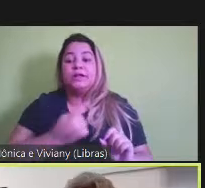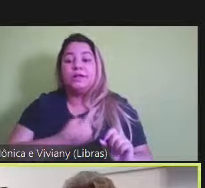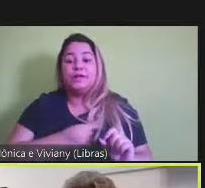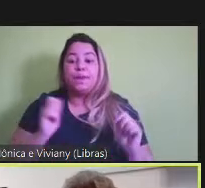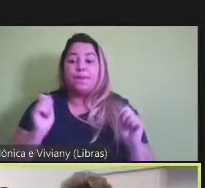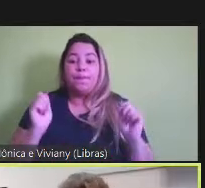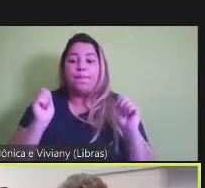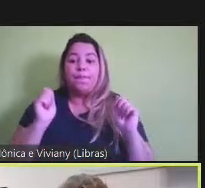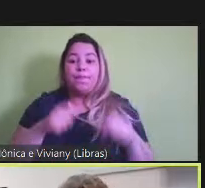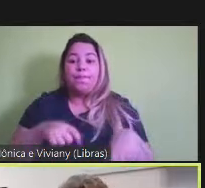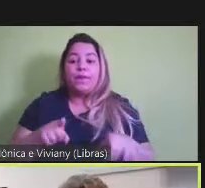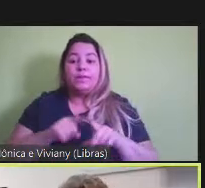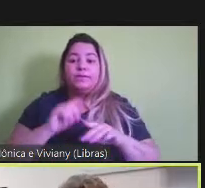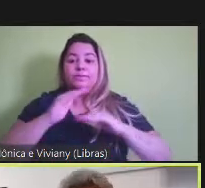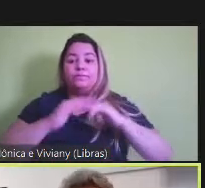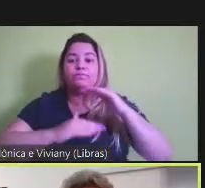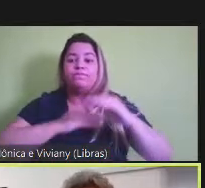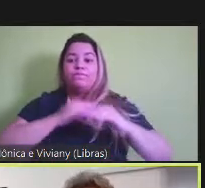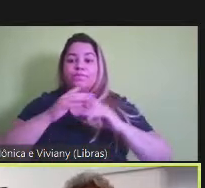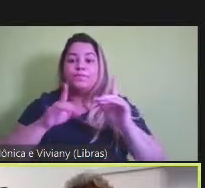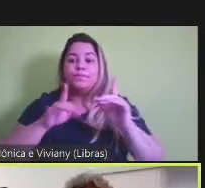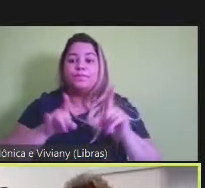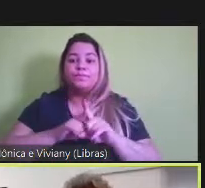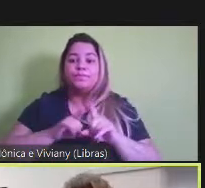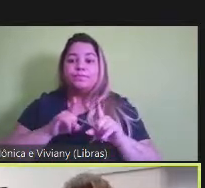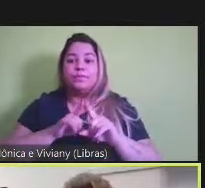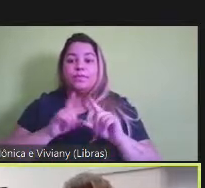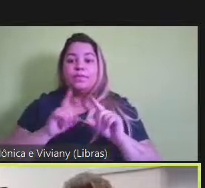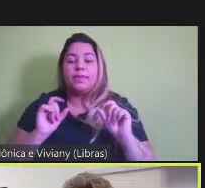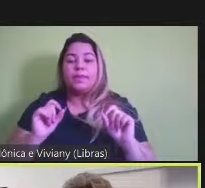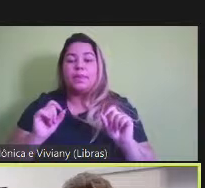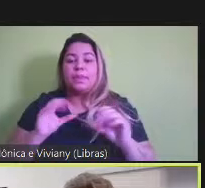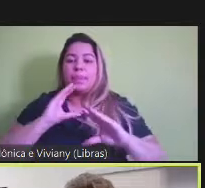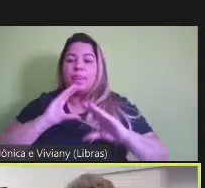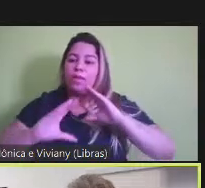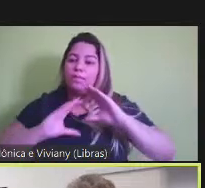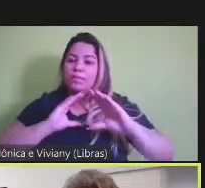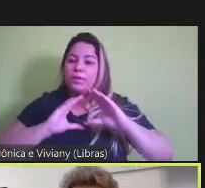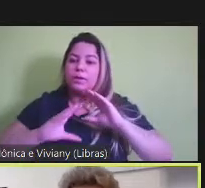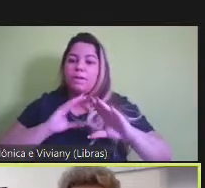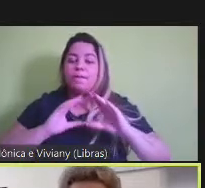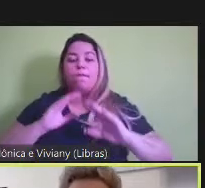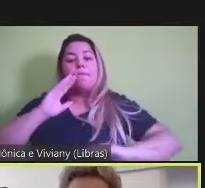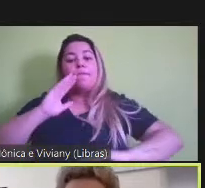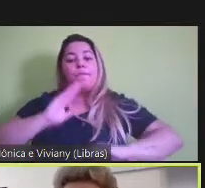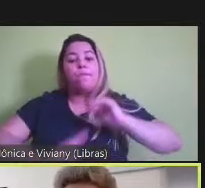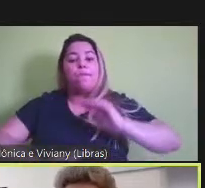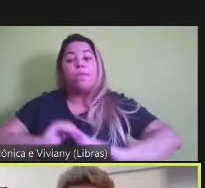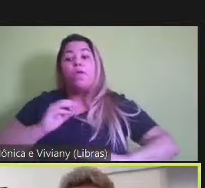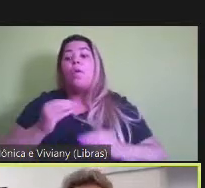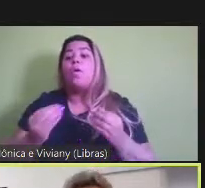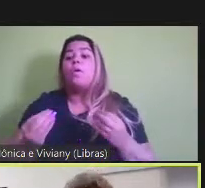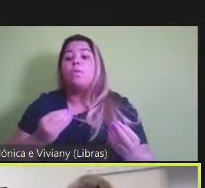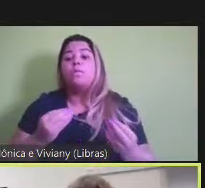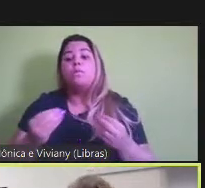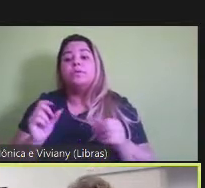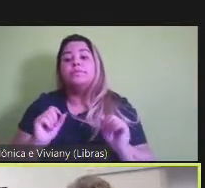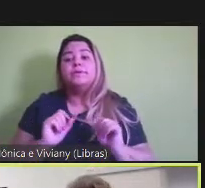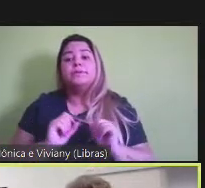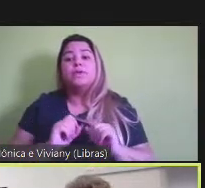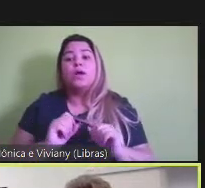we need to invest in developing competences for the communication between professionals.